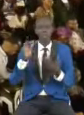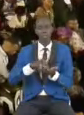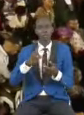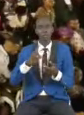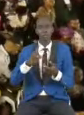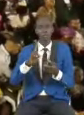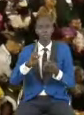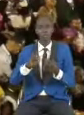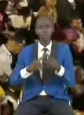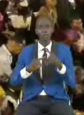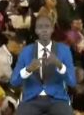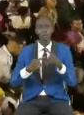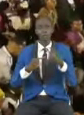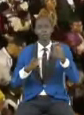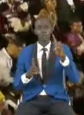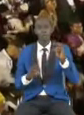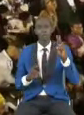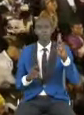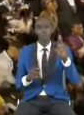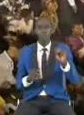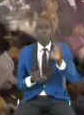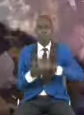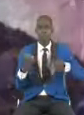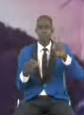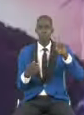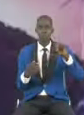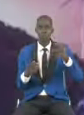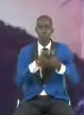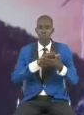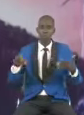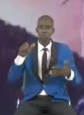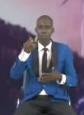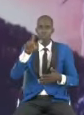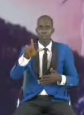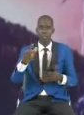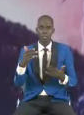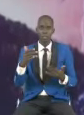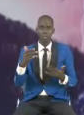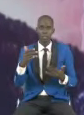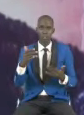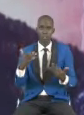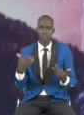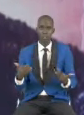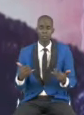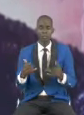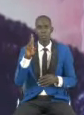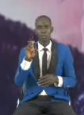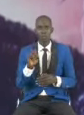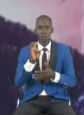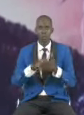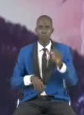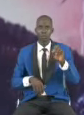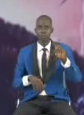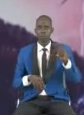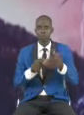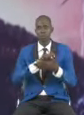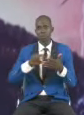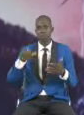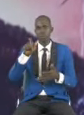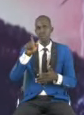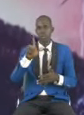look at chapter 12, verse 23. Exodus chapter 12, verse